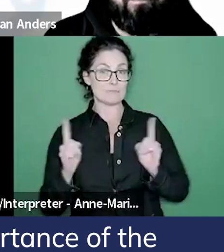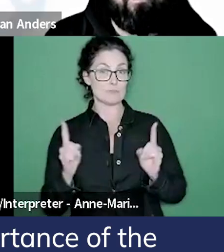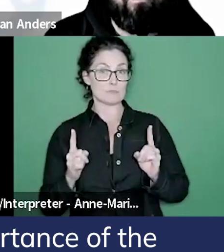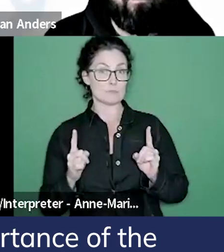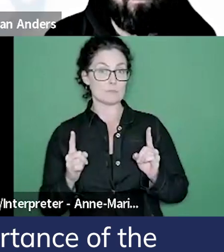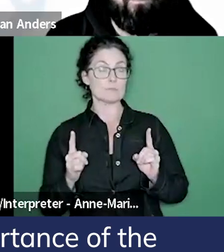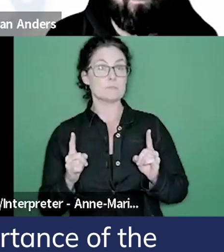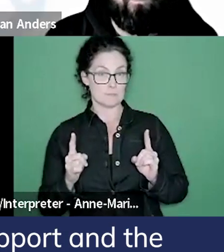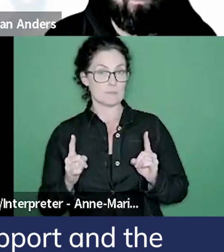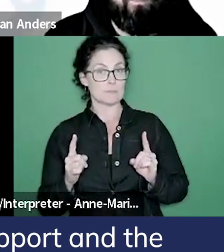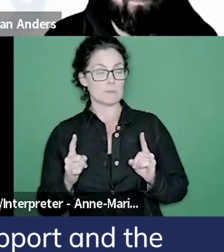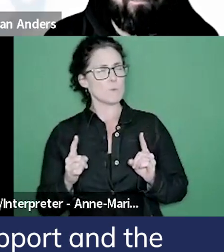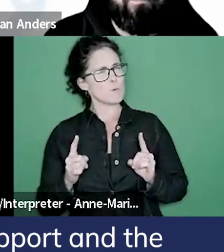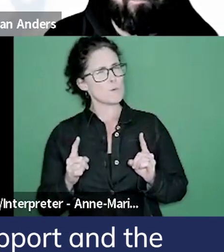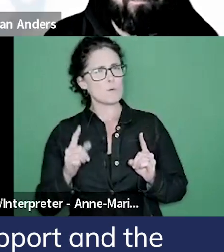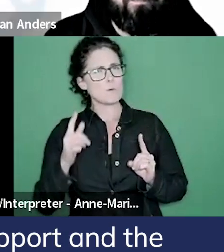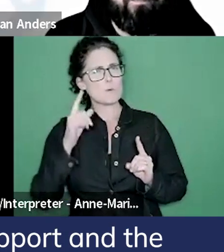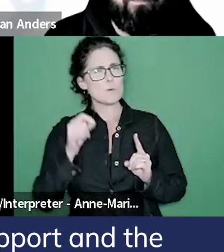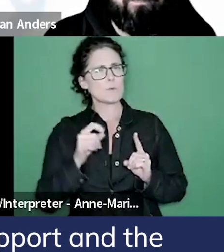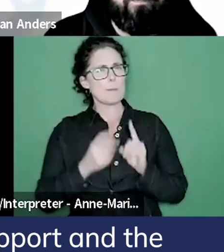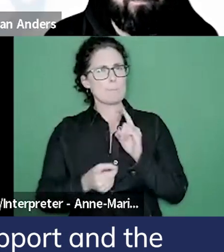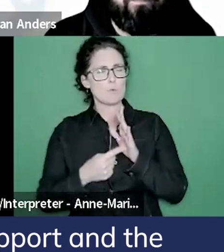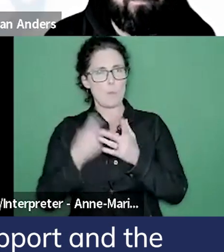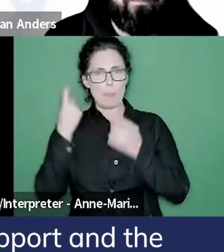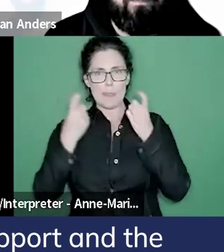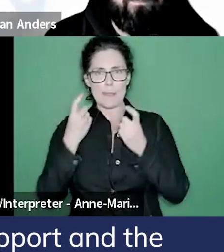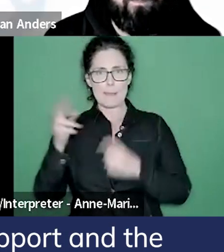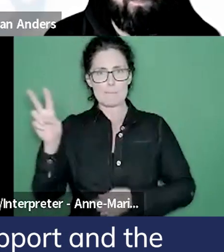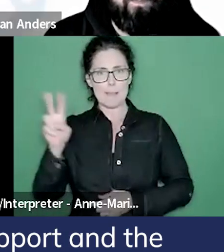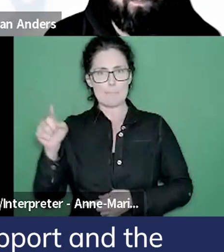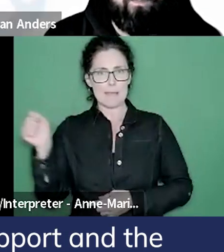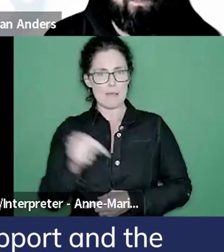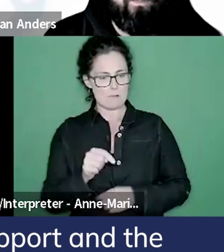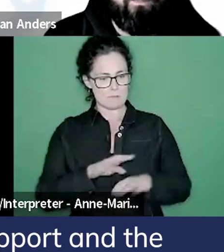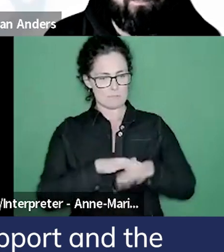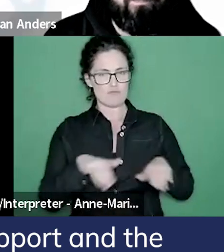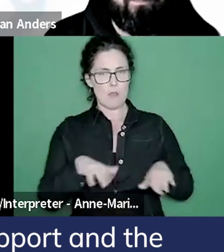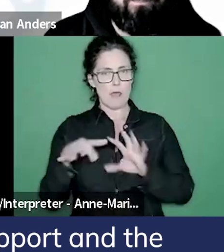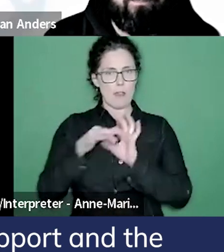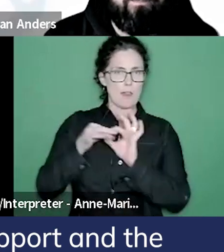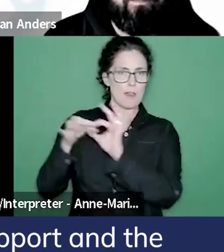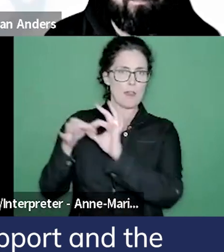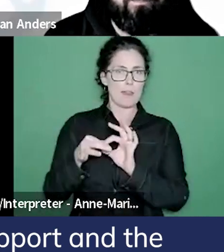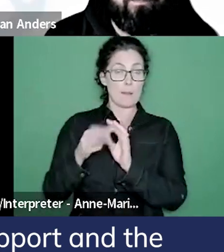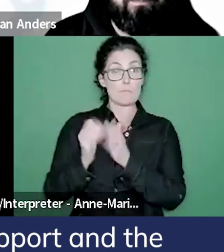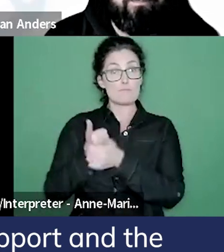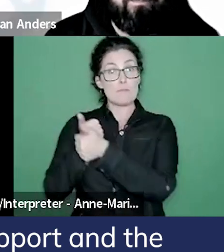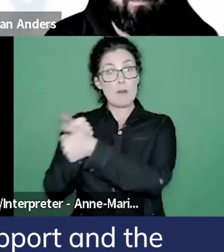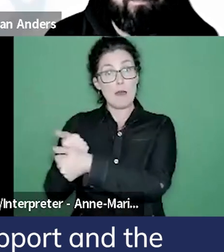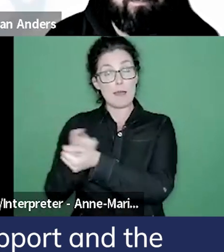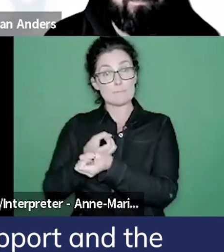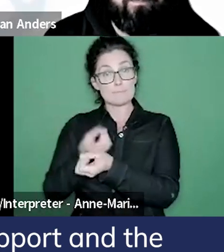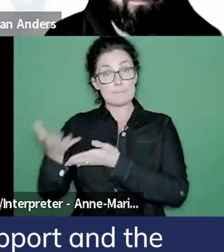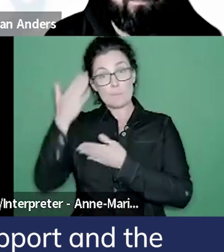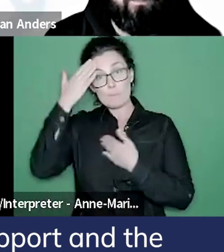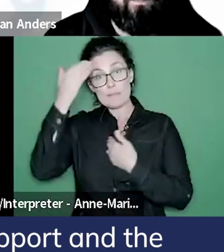the parent-infant relationship, but also by providing the mental health support and the prevention actually for the